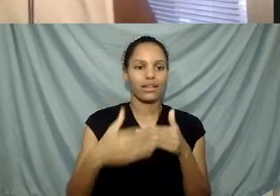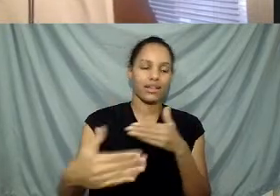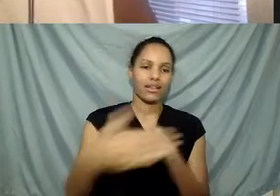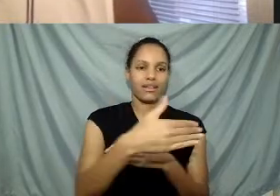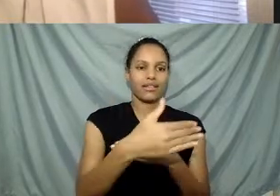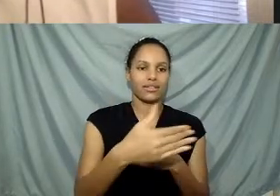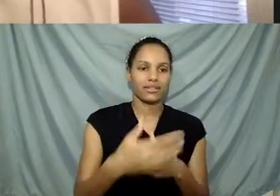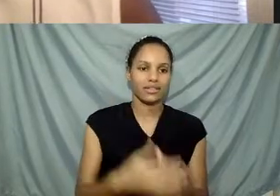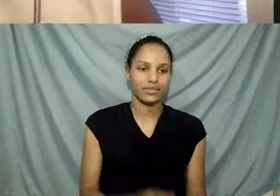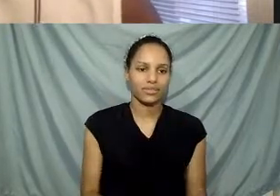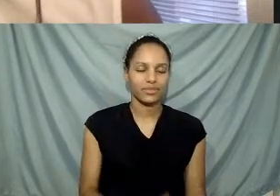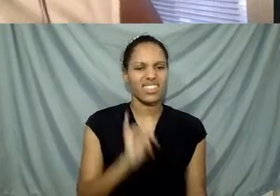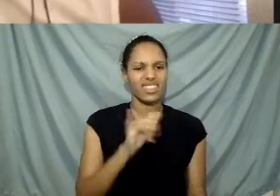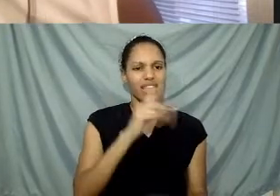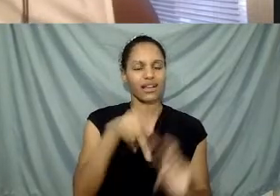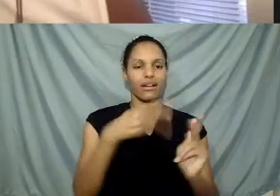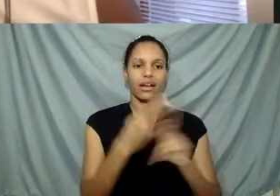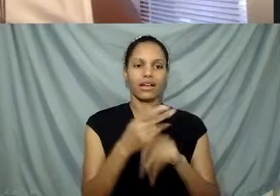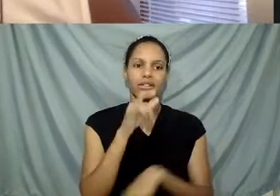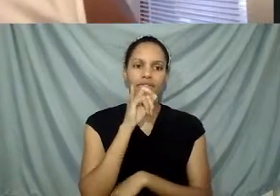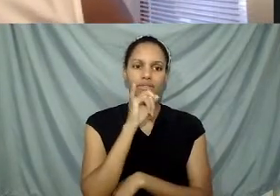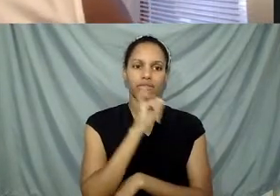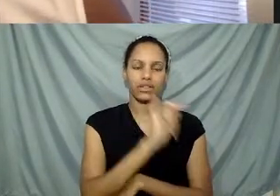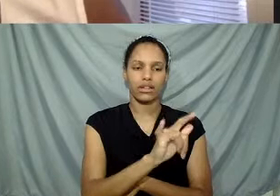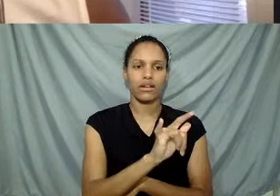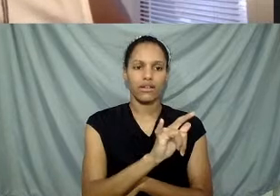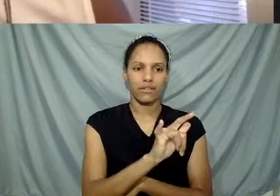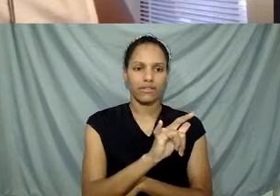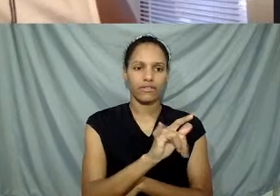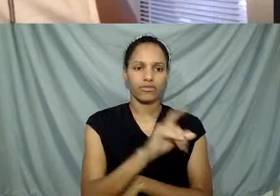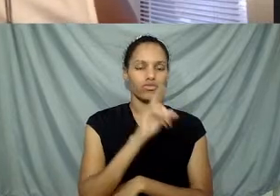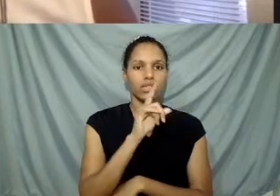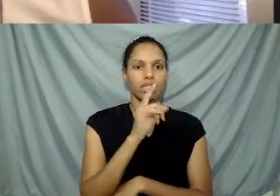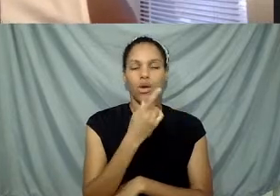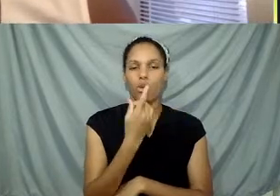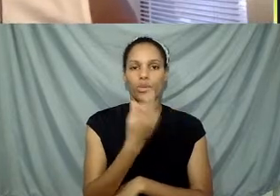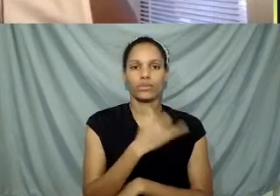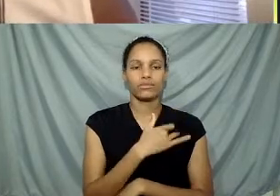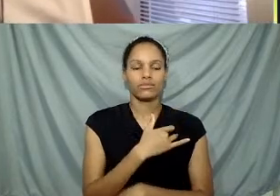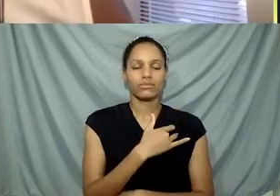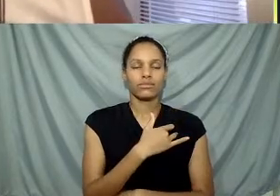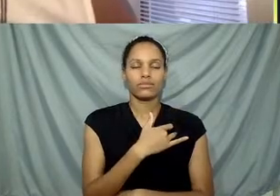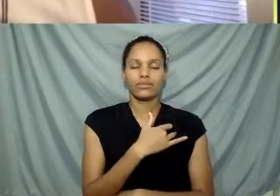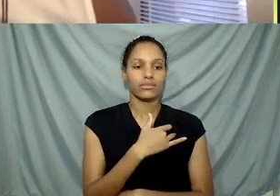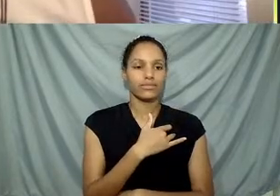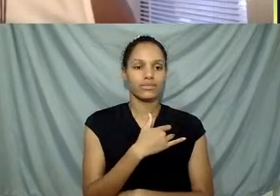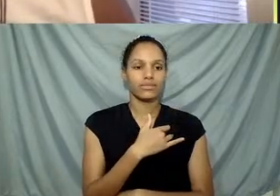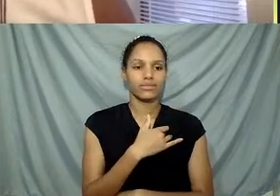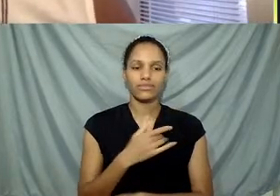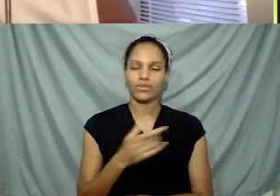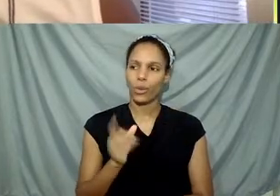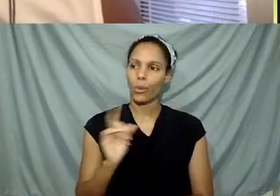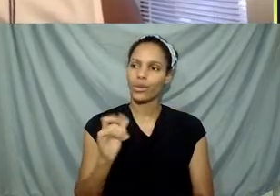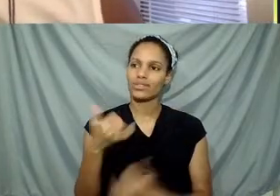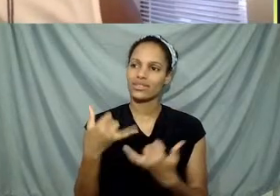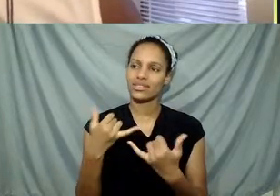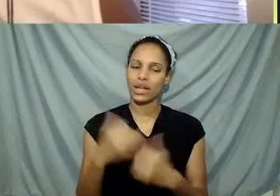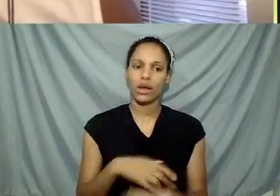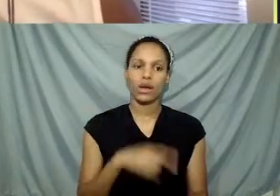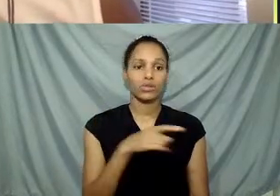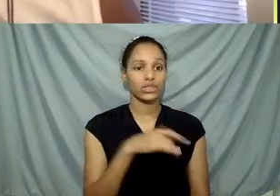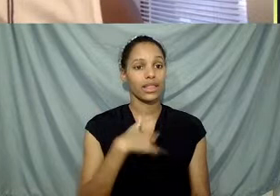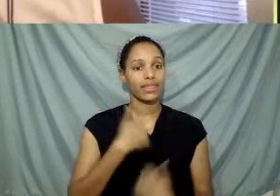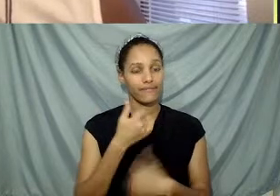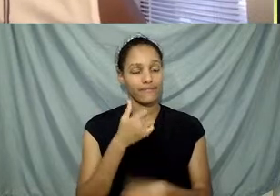that type of love is something that always touches me. And where is she now? She's in